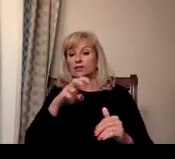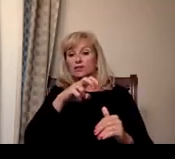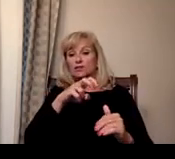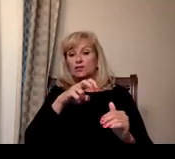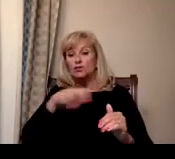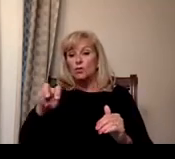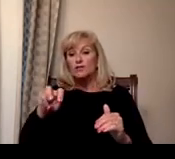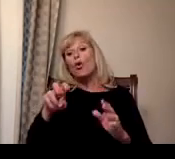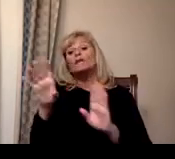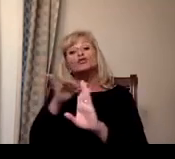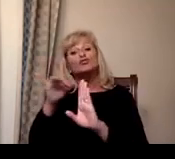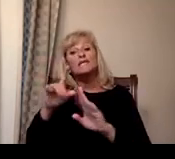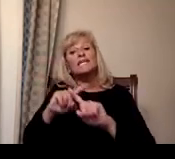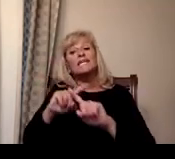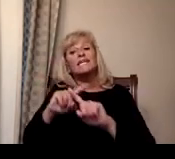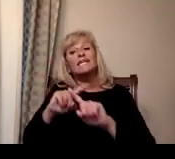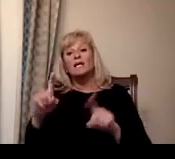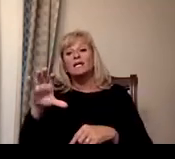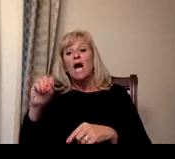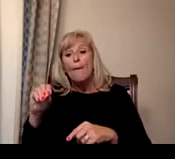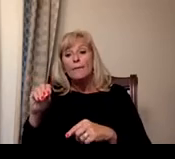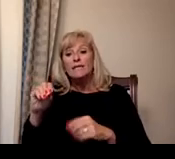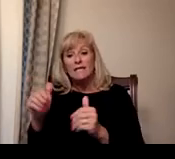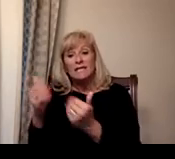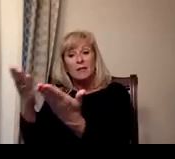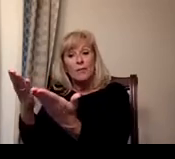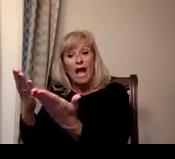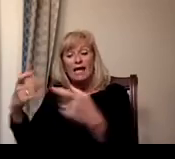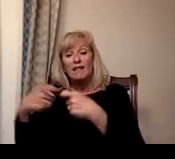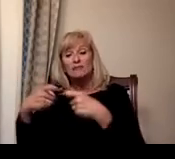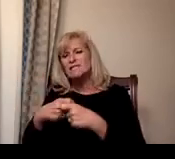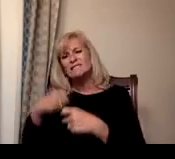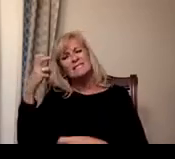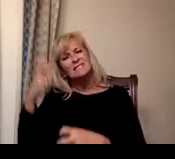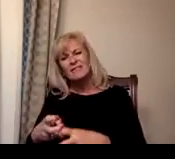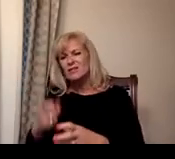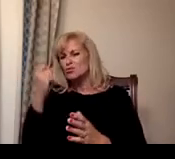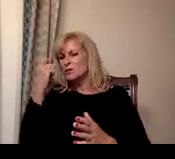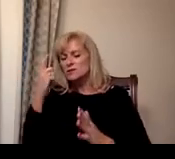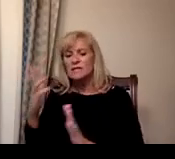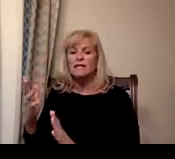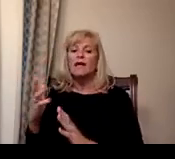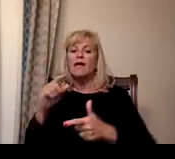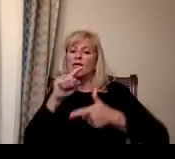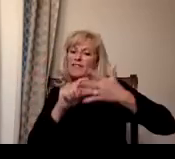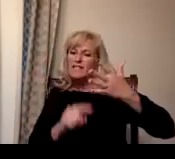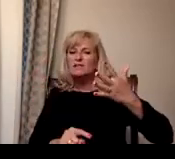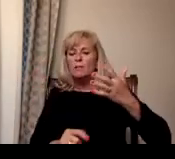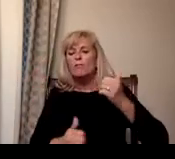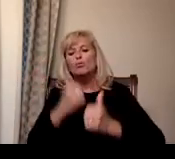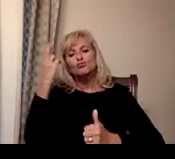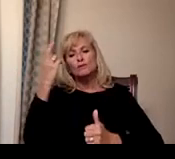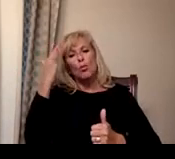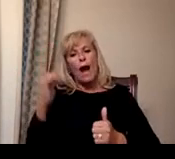Who has time for this? I think that's something that's huge. So these are the majority of the reasons people